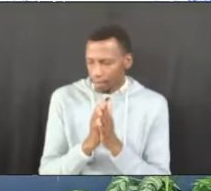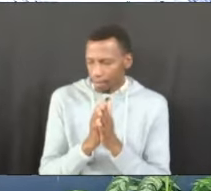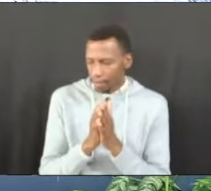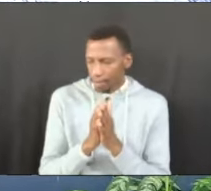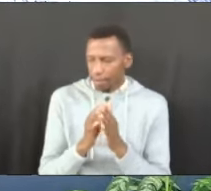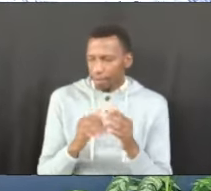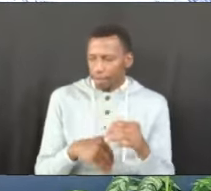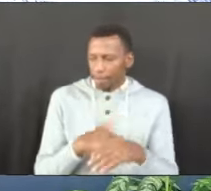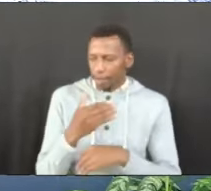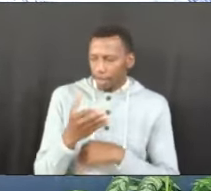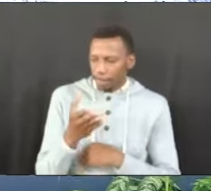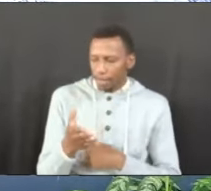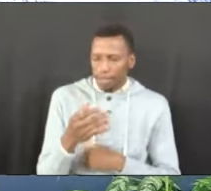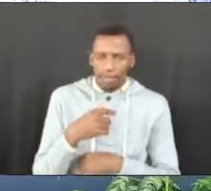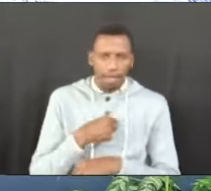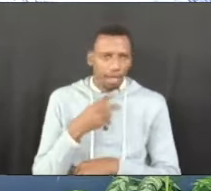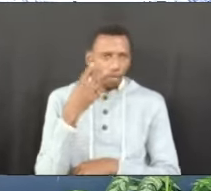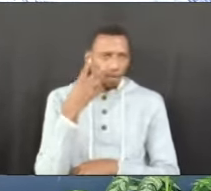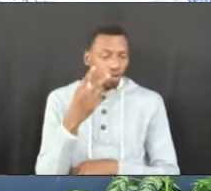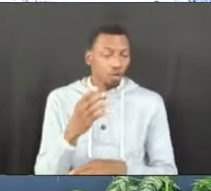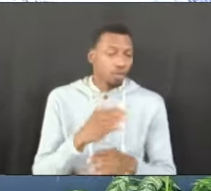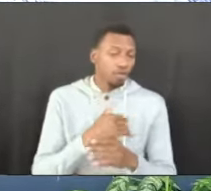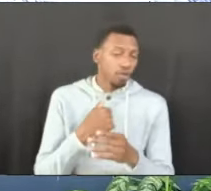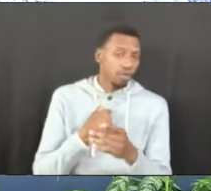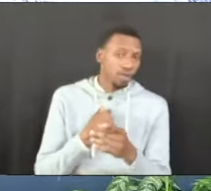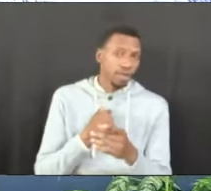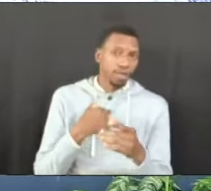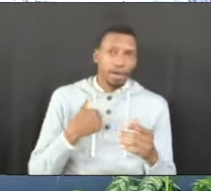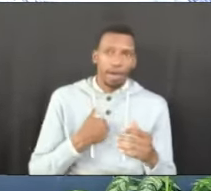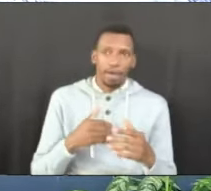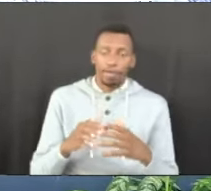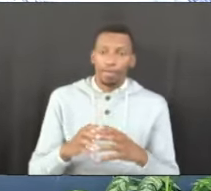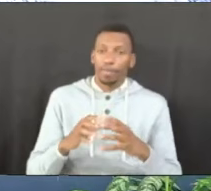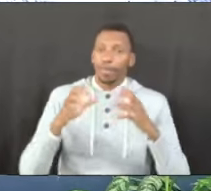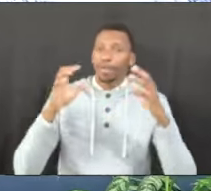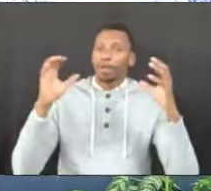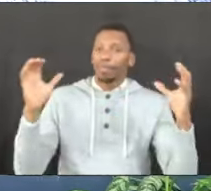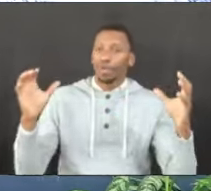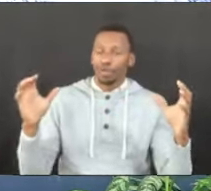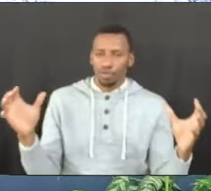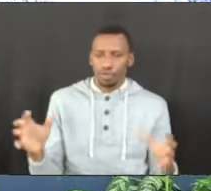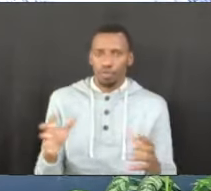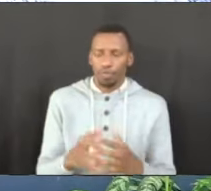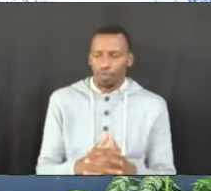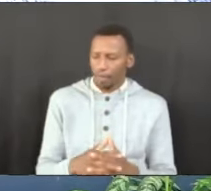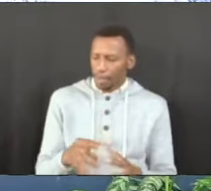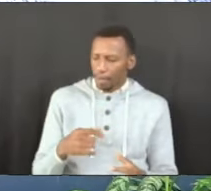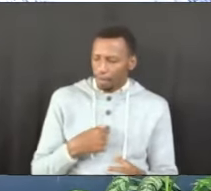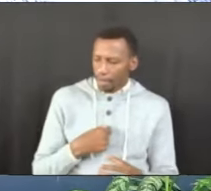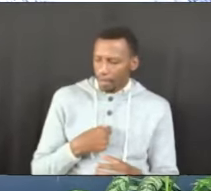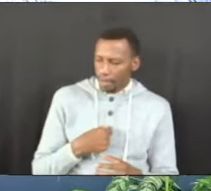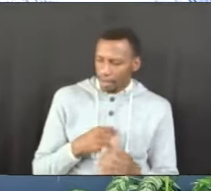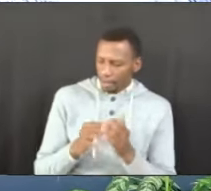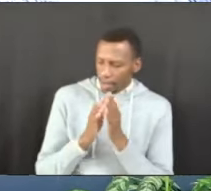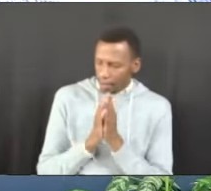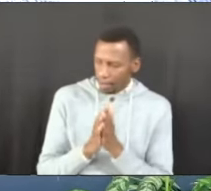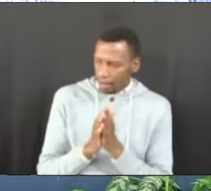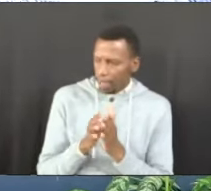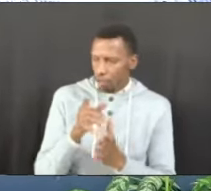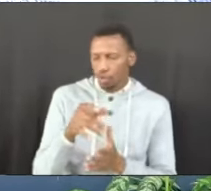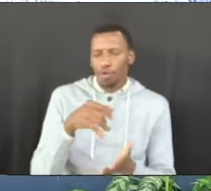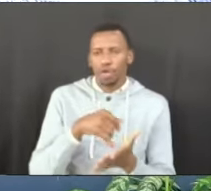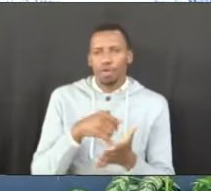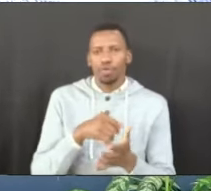looked, and there before me was a great multitude. Beloved, I dream, I pray that you be part of